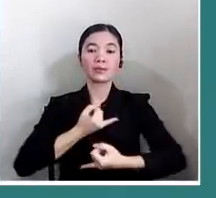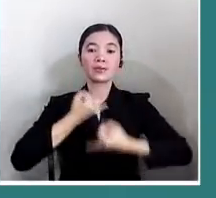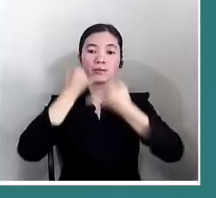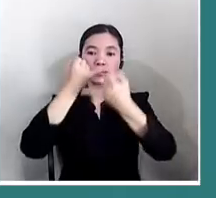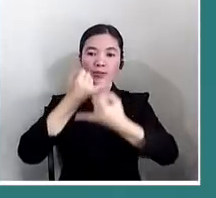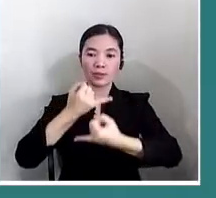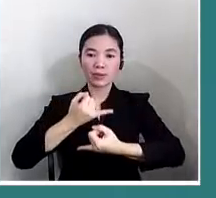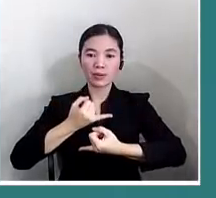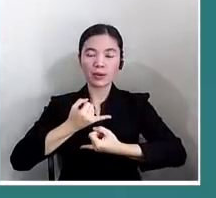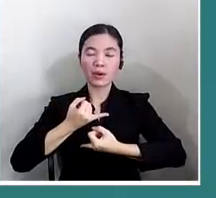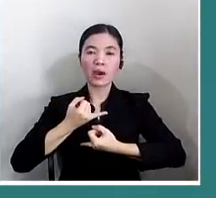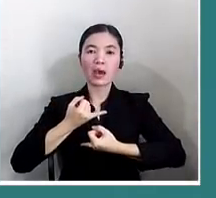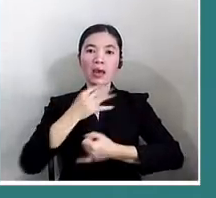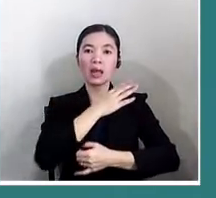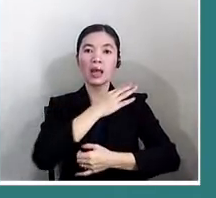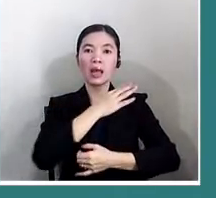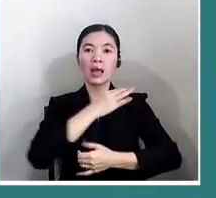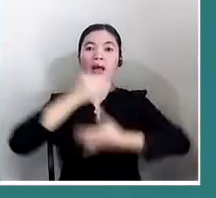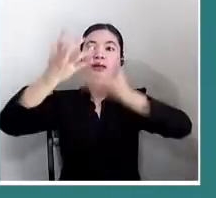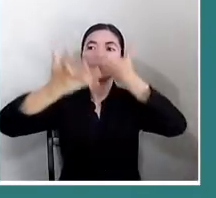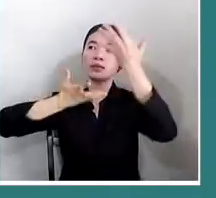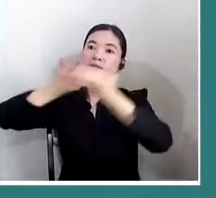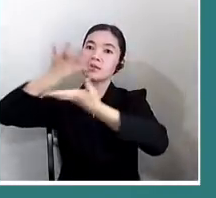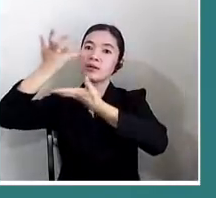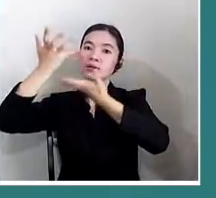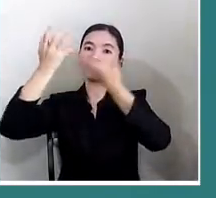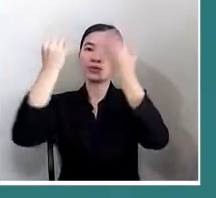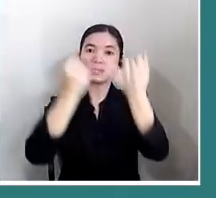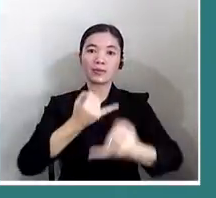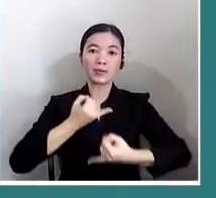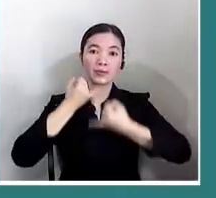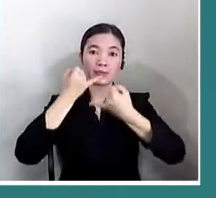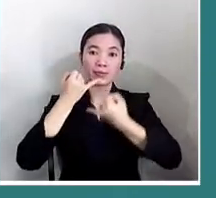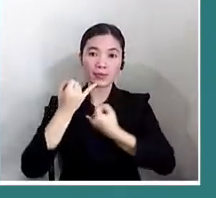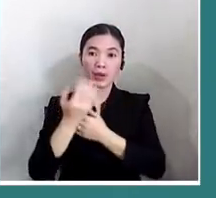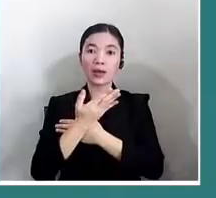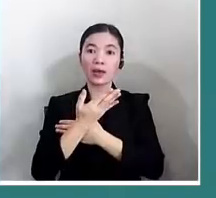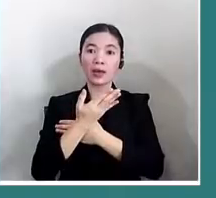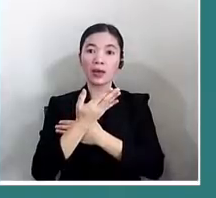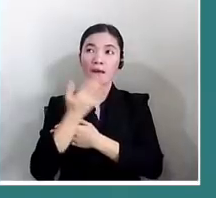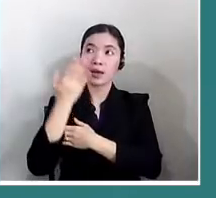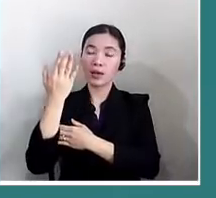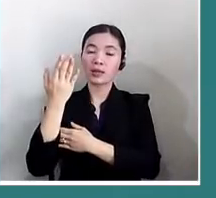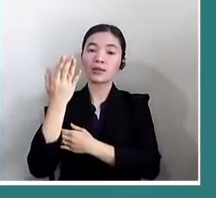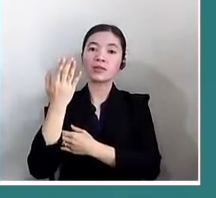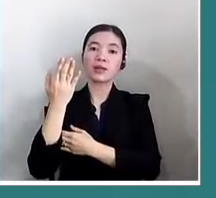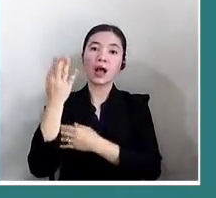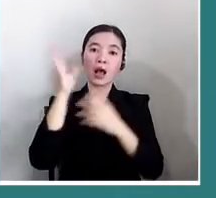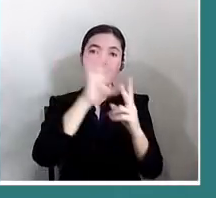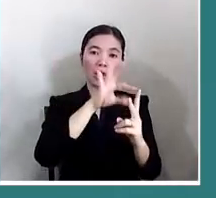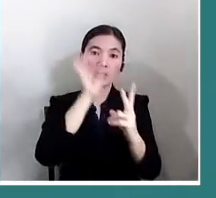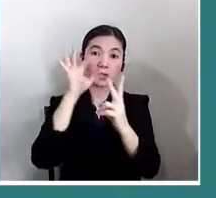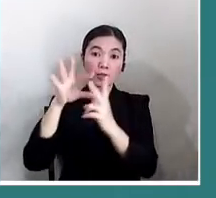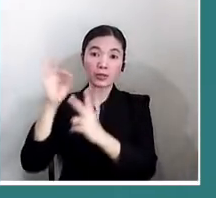of joy, His chosen one. The Lord